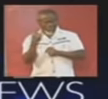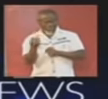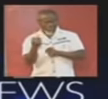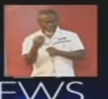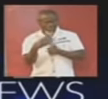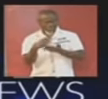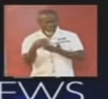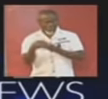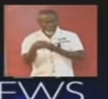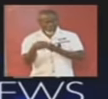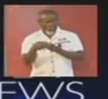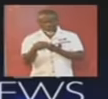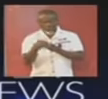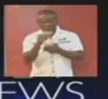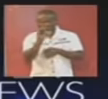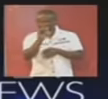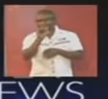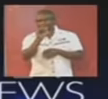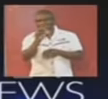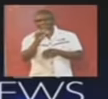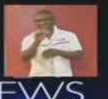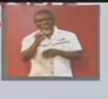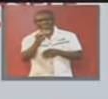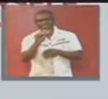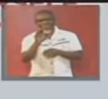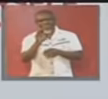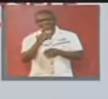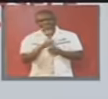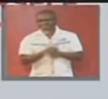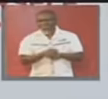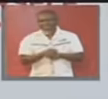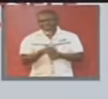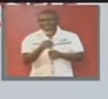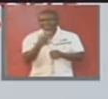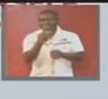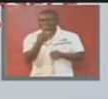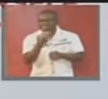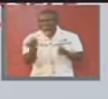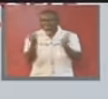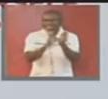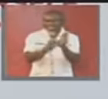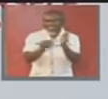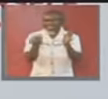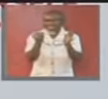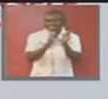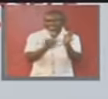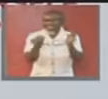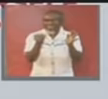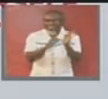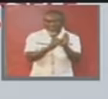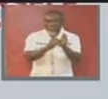population and going forward? Prior, I have consistently said we have paid